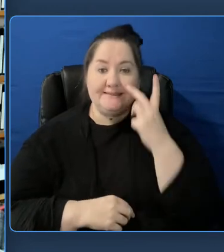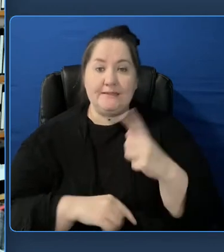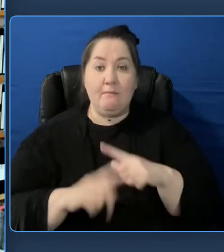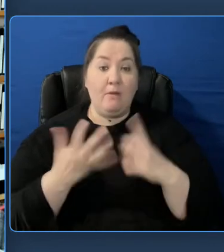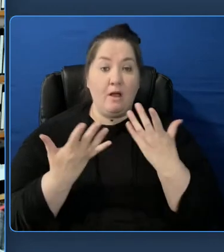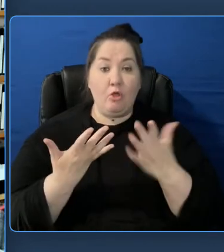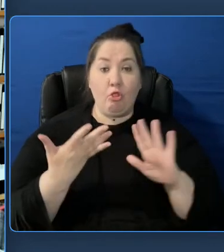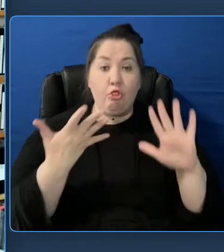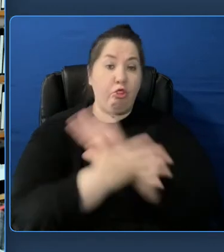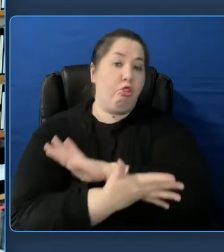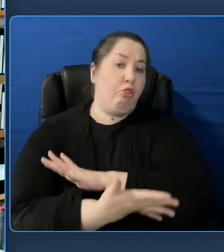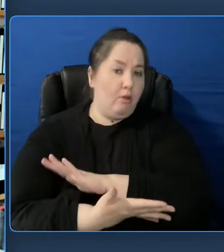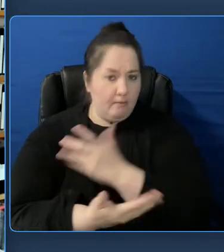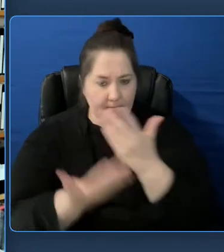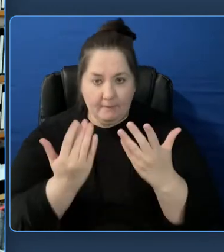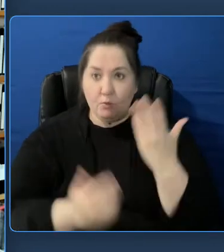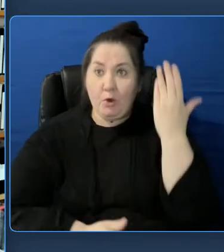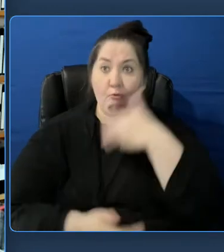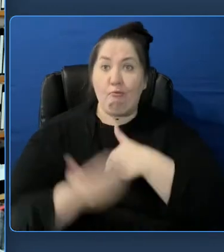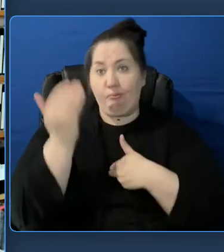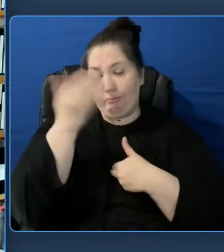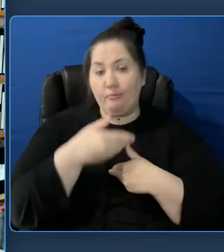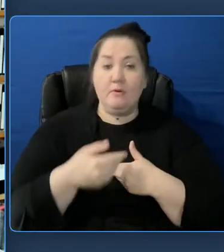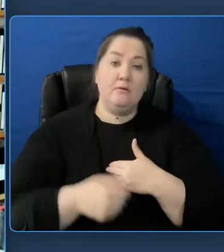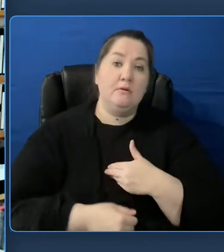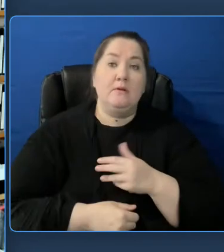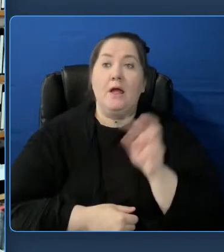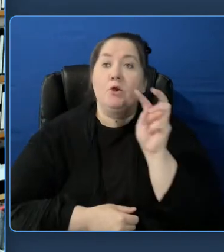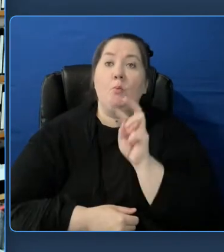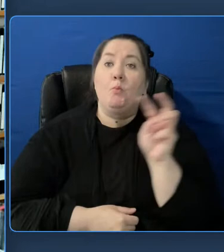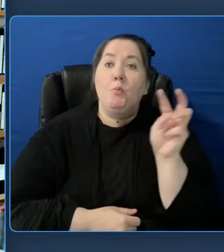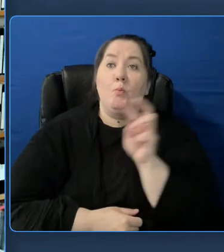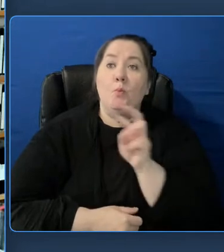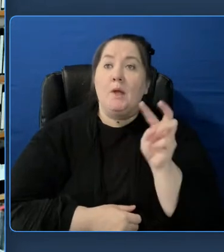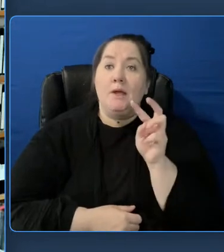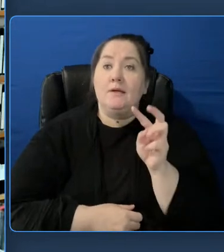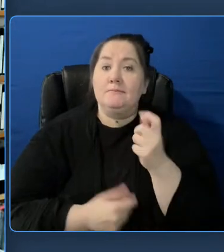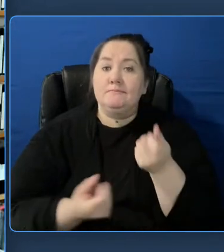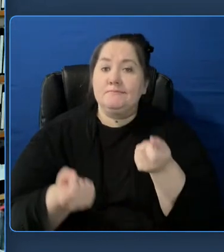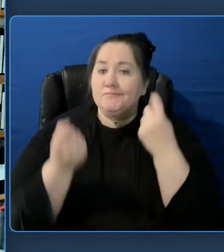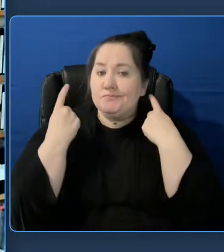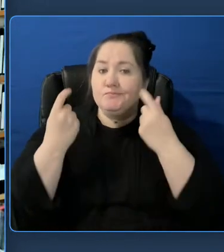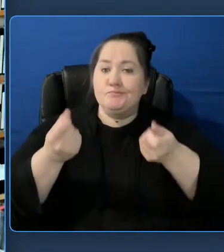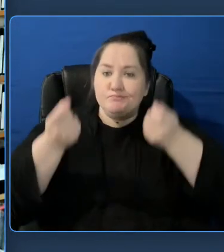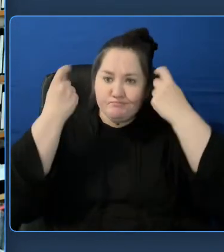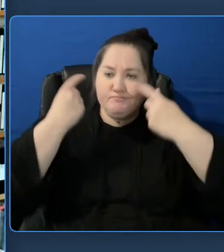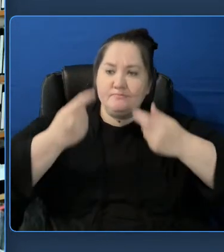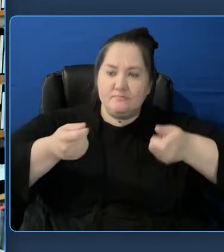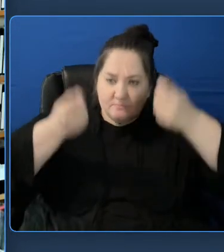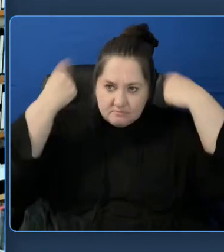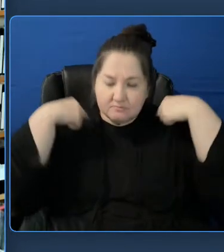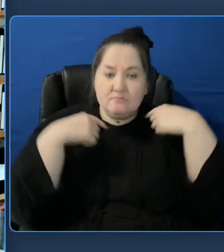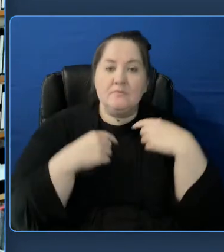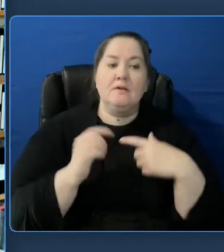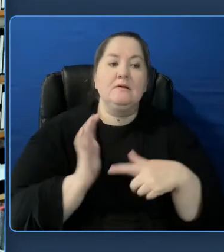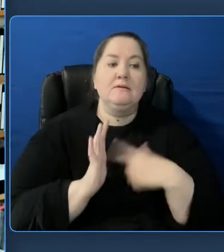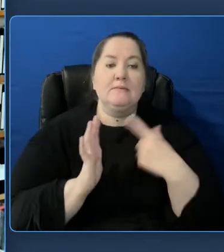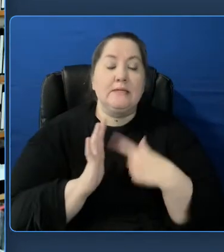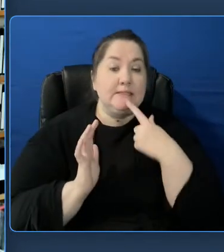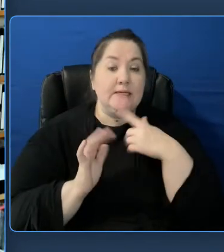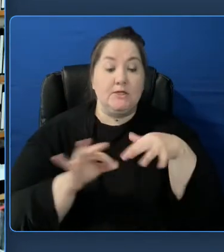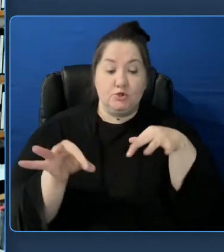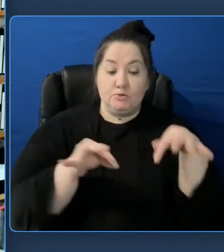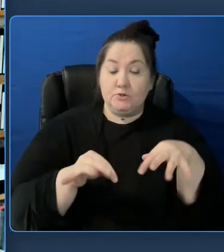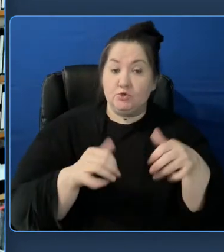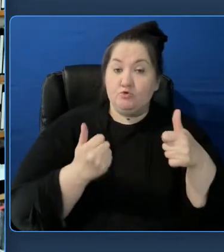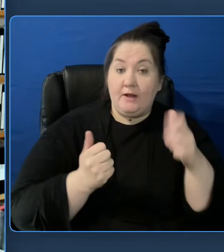observe. We don't really notice. We let the visual images in our life just wash over us. I oftentimes will say